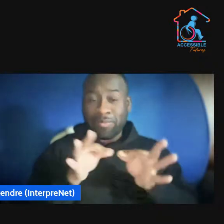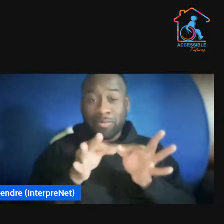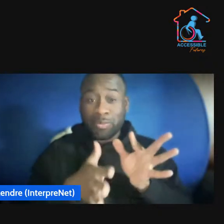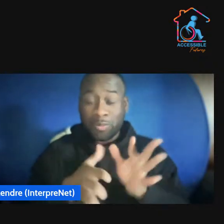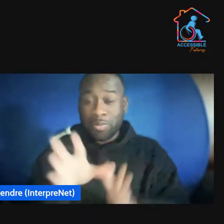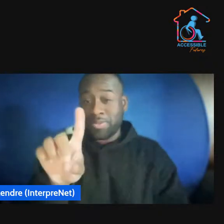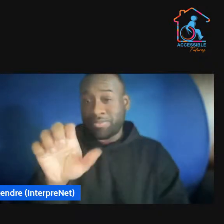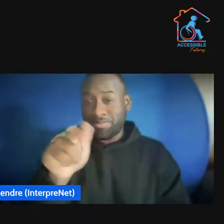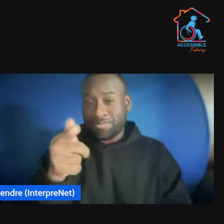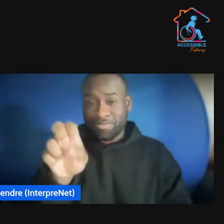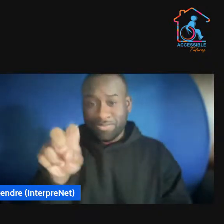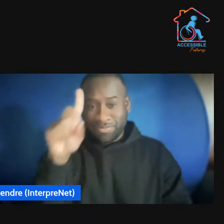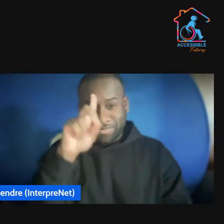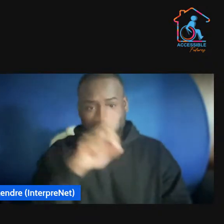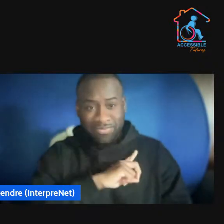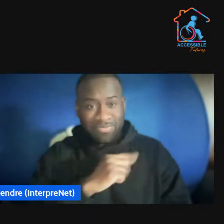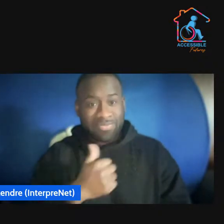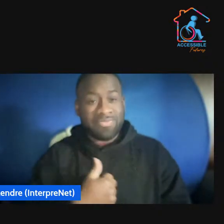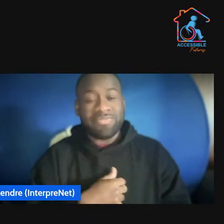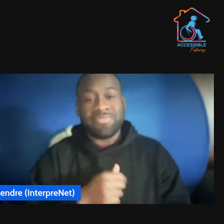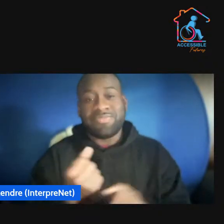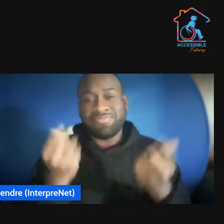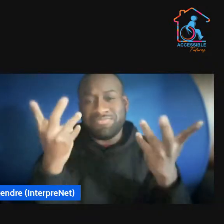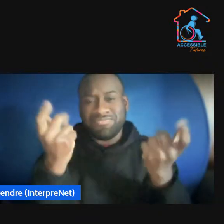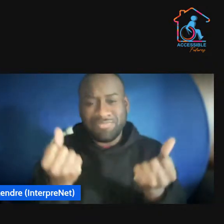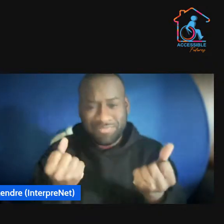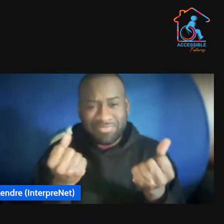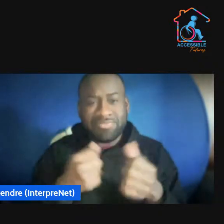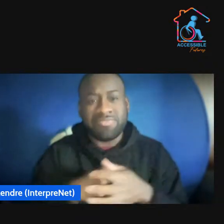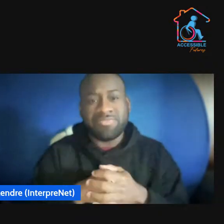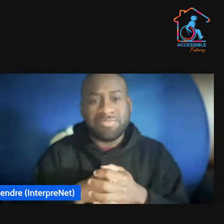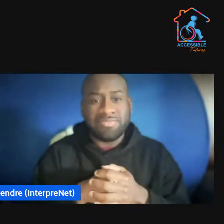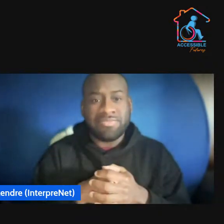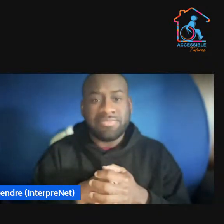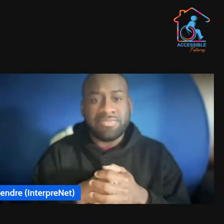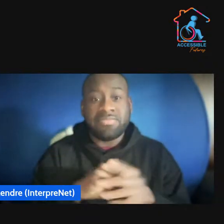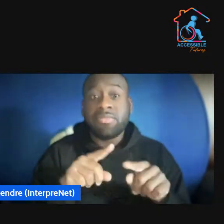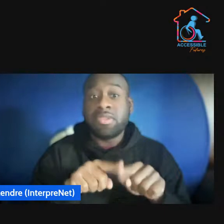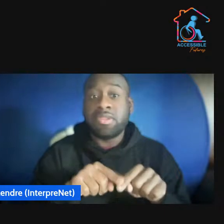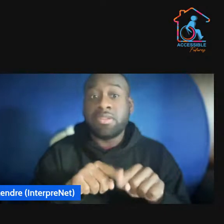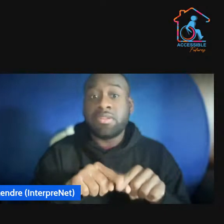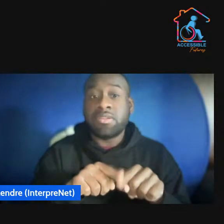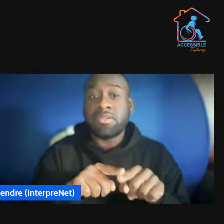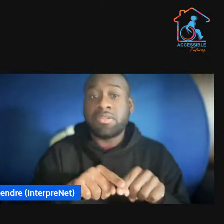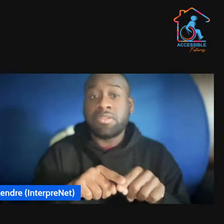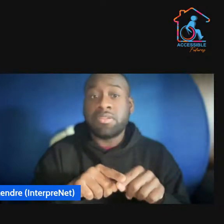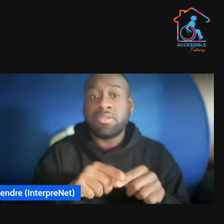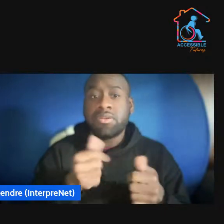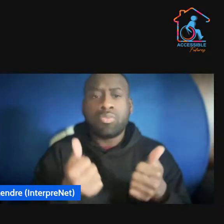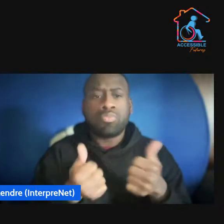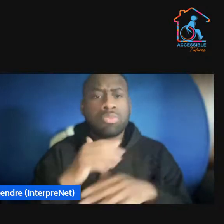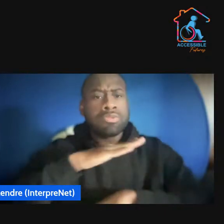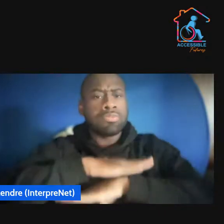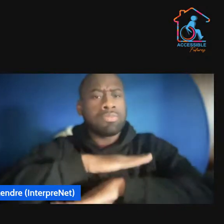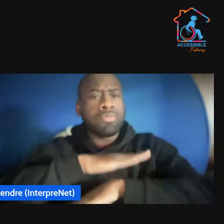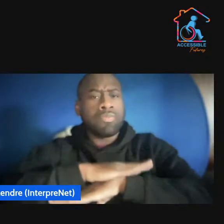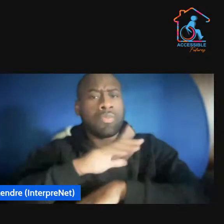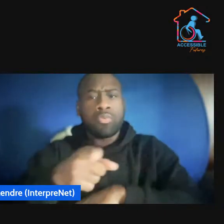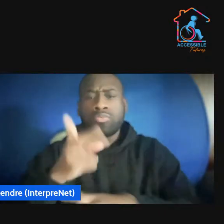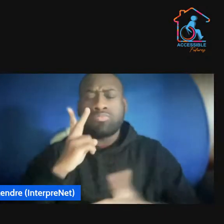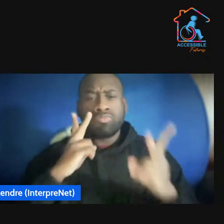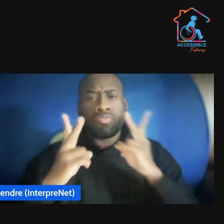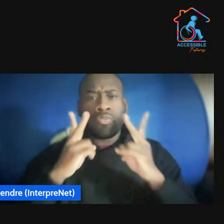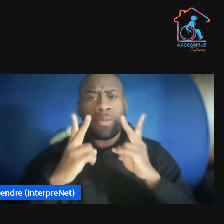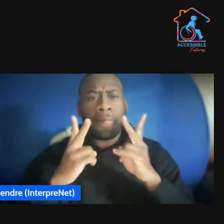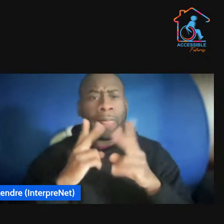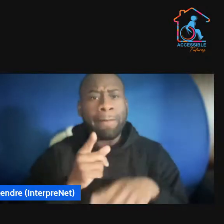today for live ASL interpretation. Depending on which platform you're viewing the series